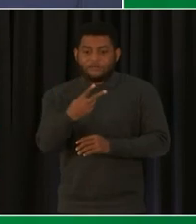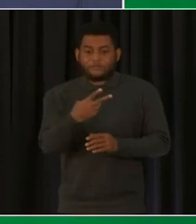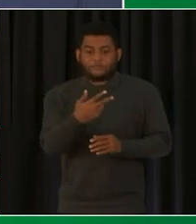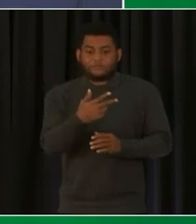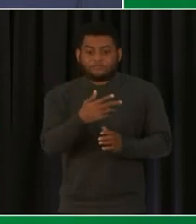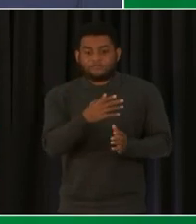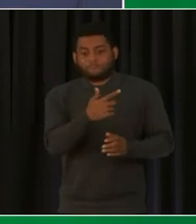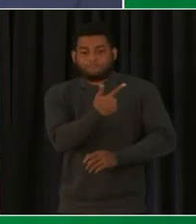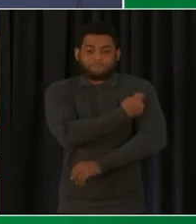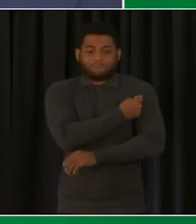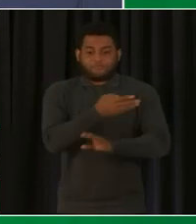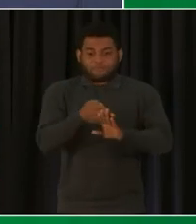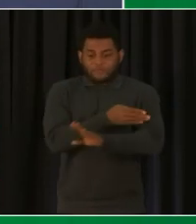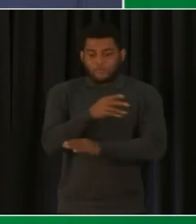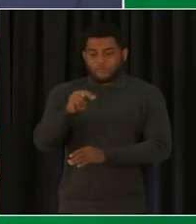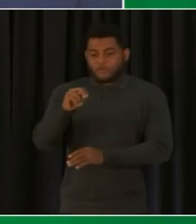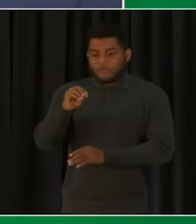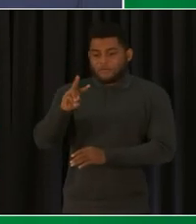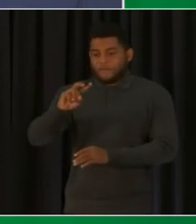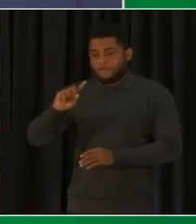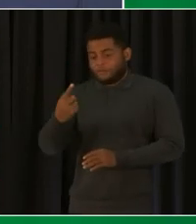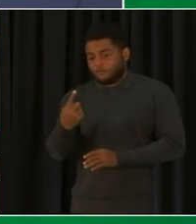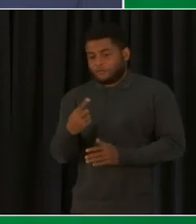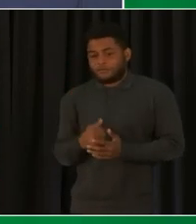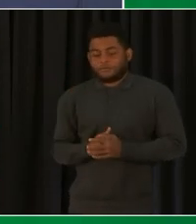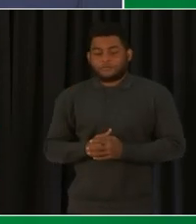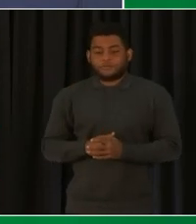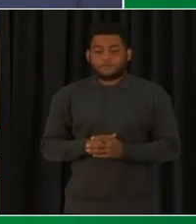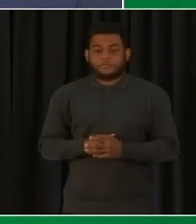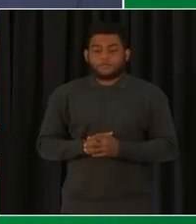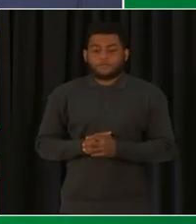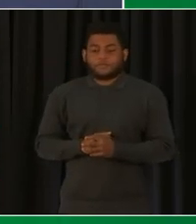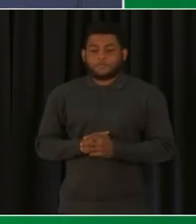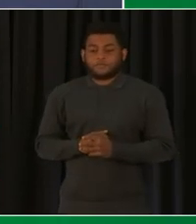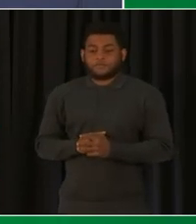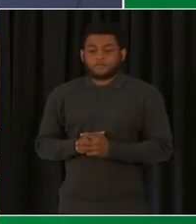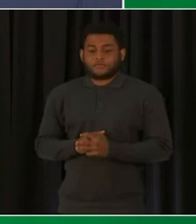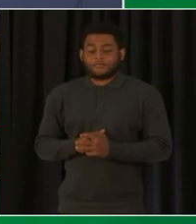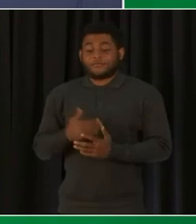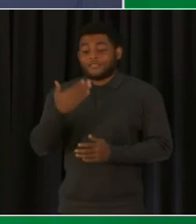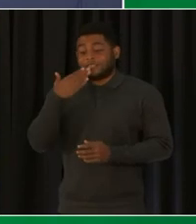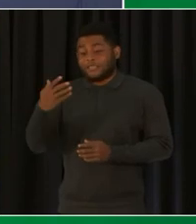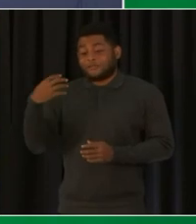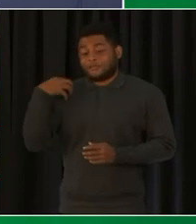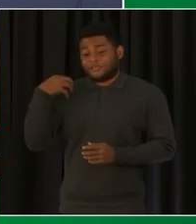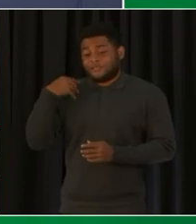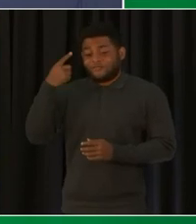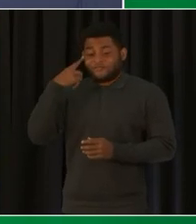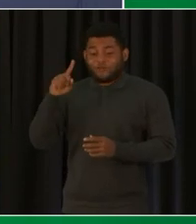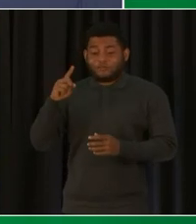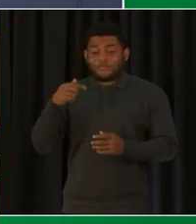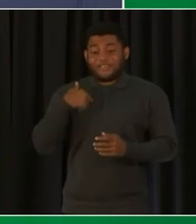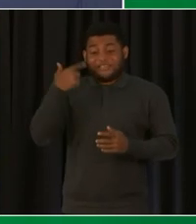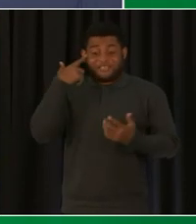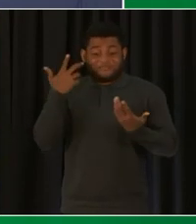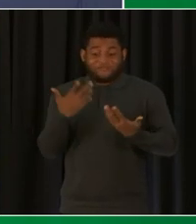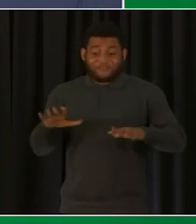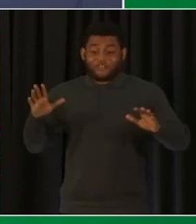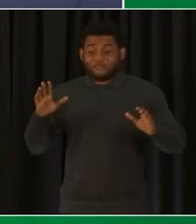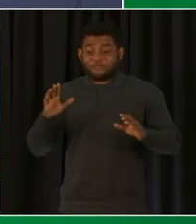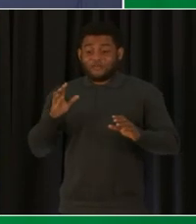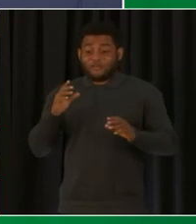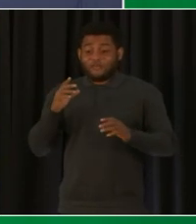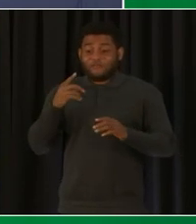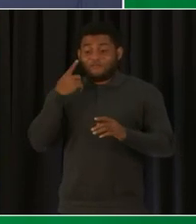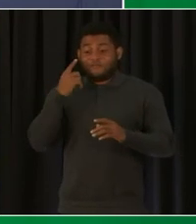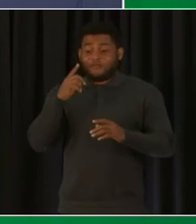Thank you, Chancellor. And that looks like that does it for all of our questions this evening. Thank you so much for everyone who called in and posted